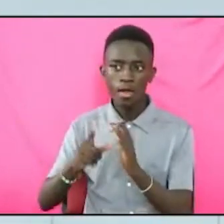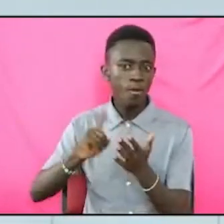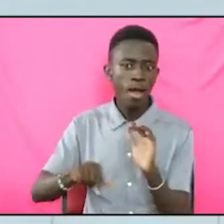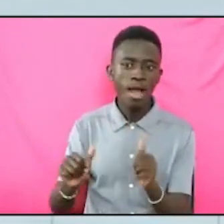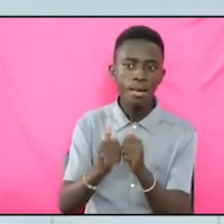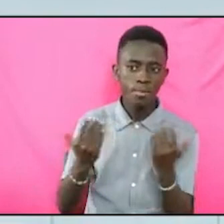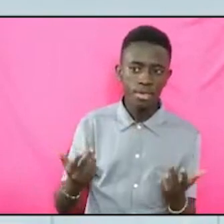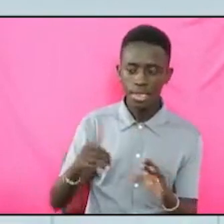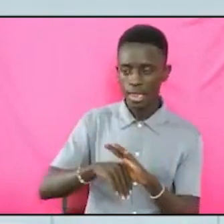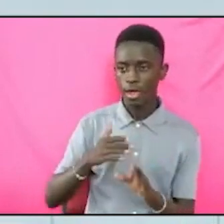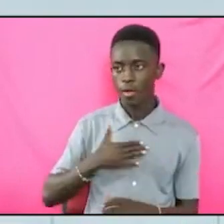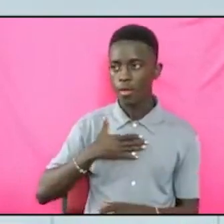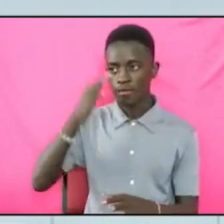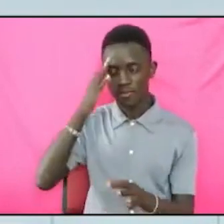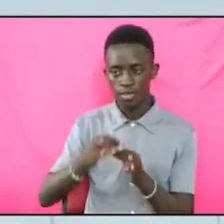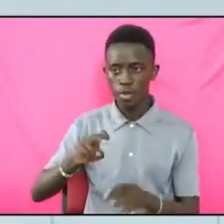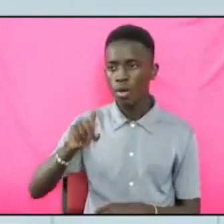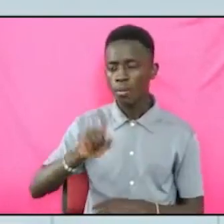Lord.